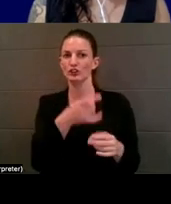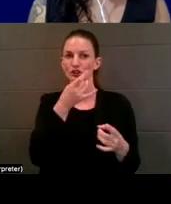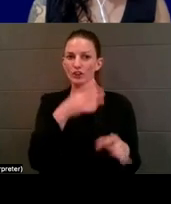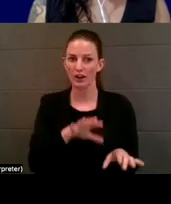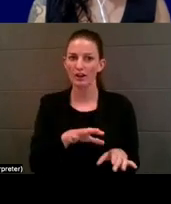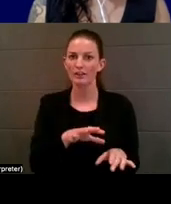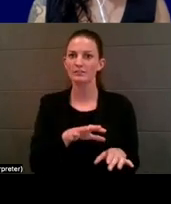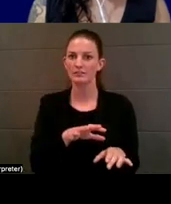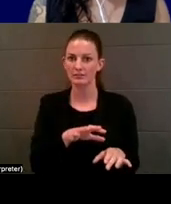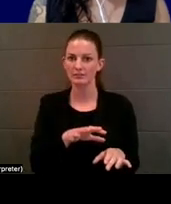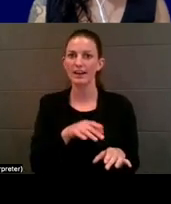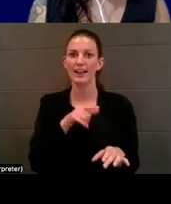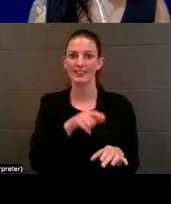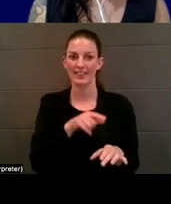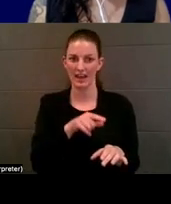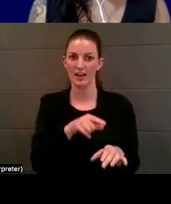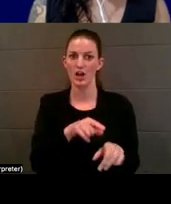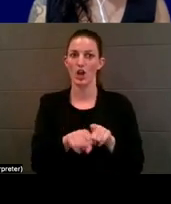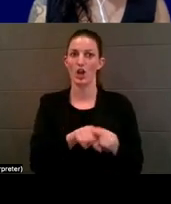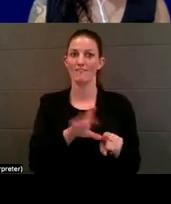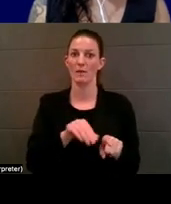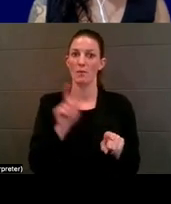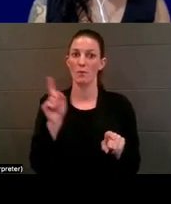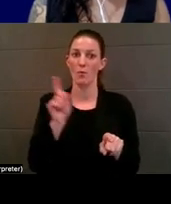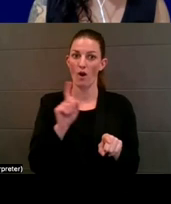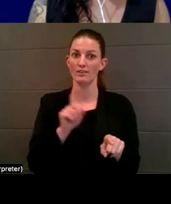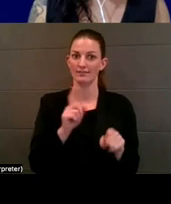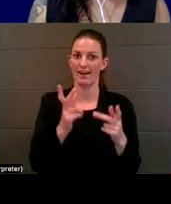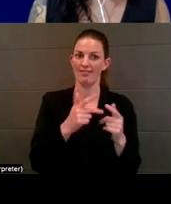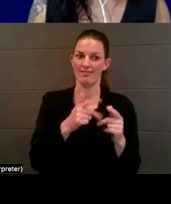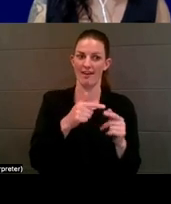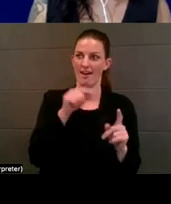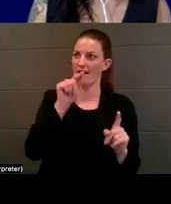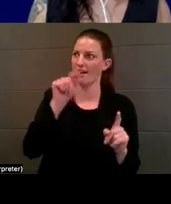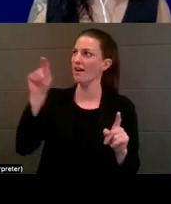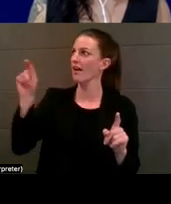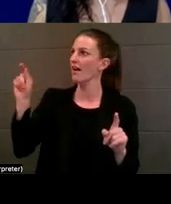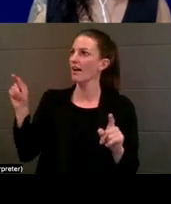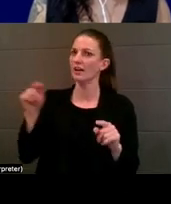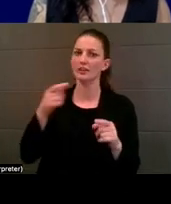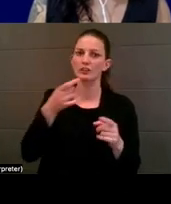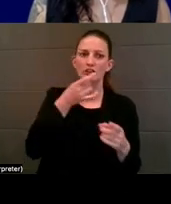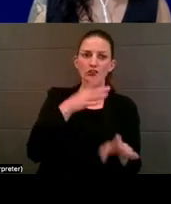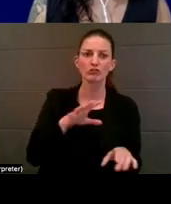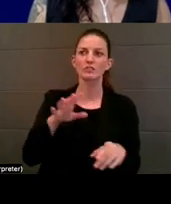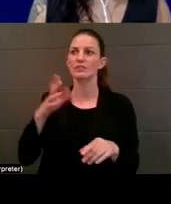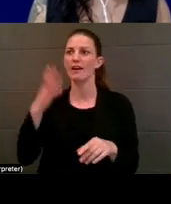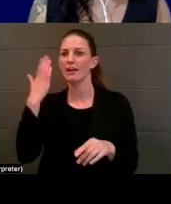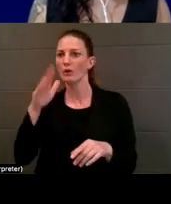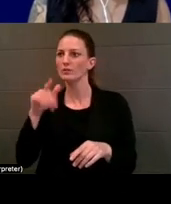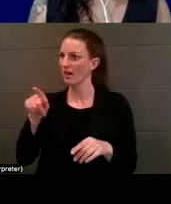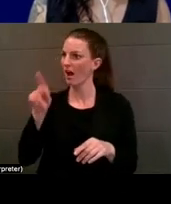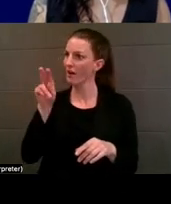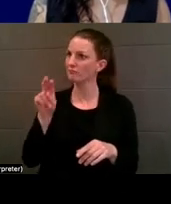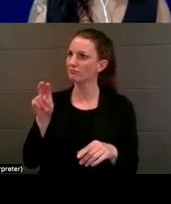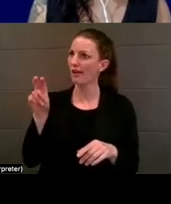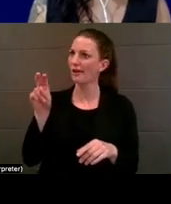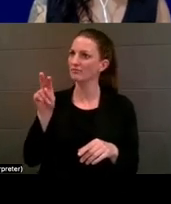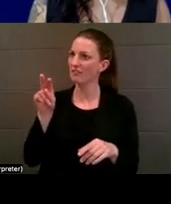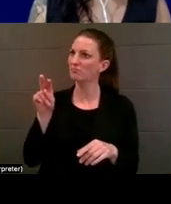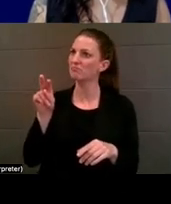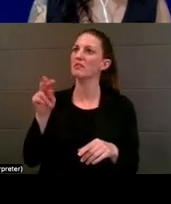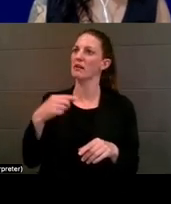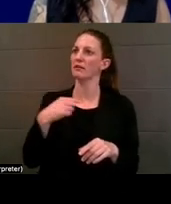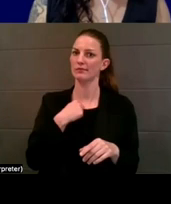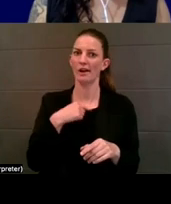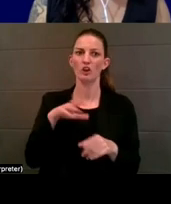interaction with adults and their peers who are also eating and drinking. and we'll discuss this a little later, but you can